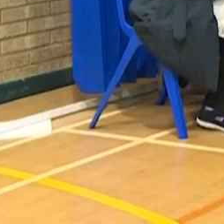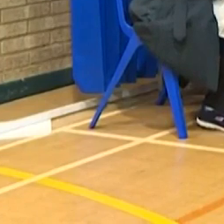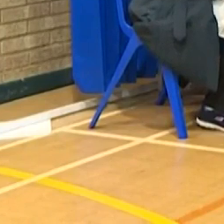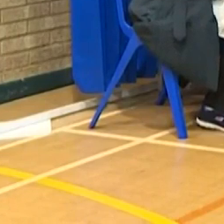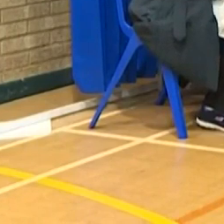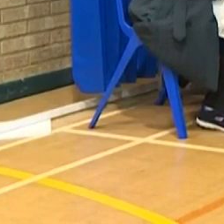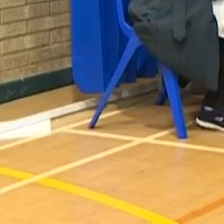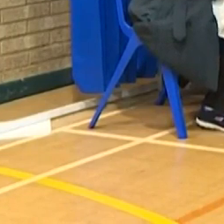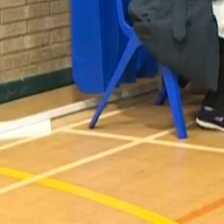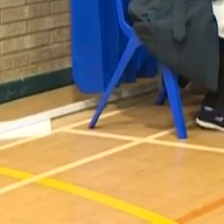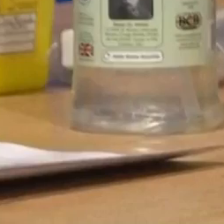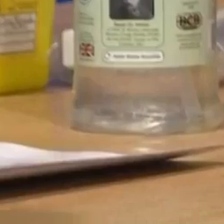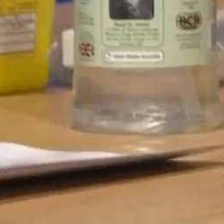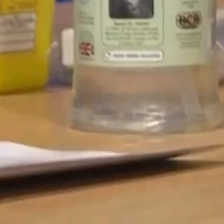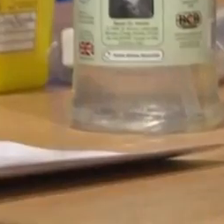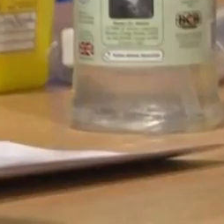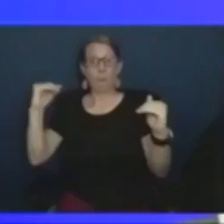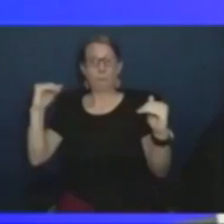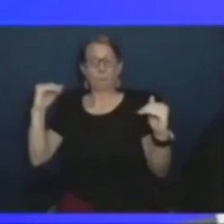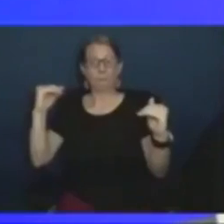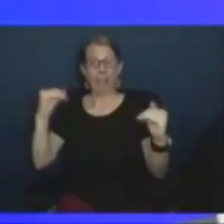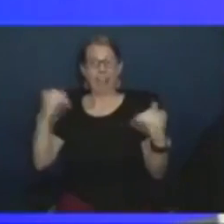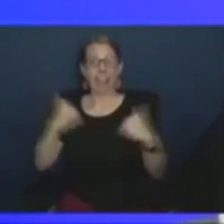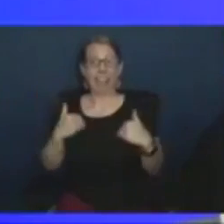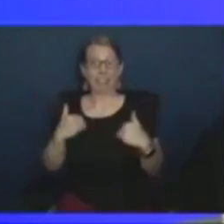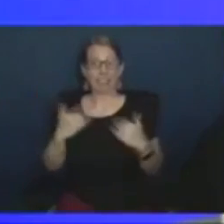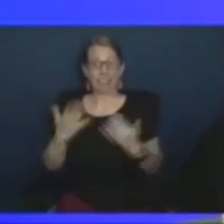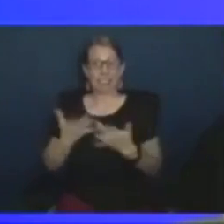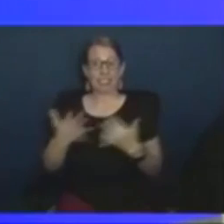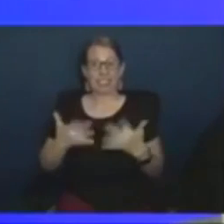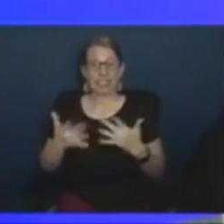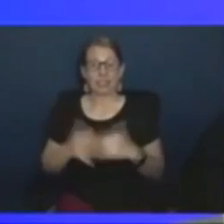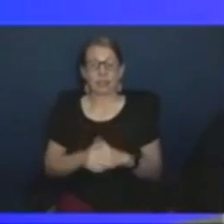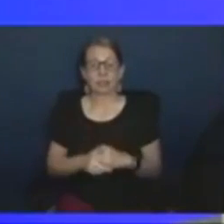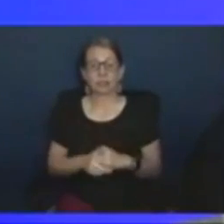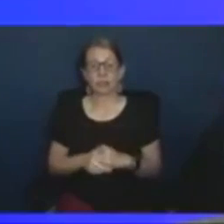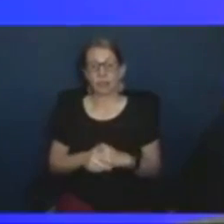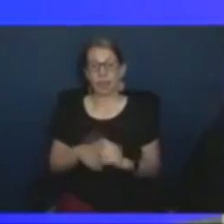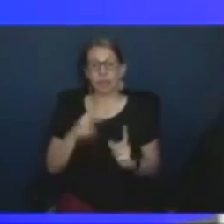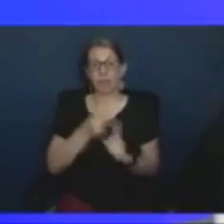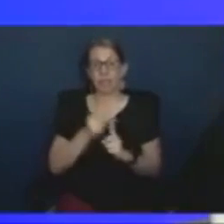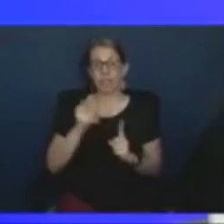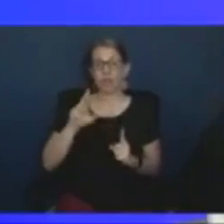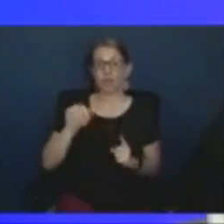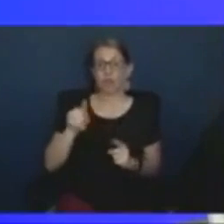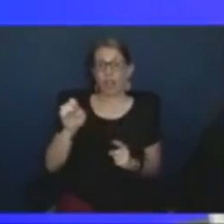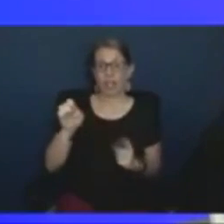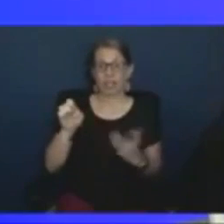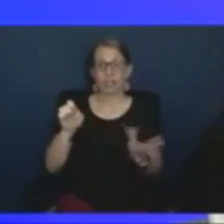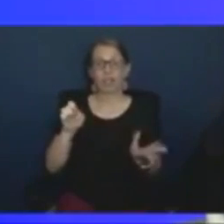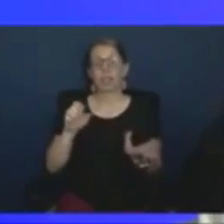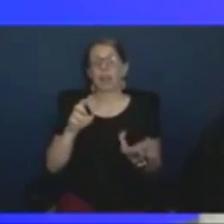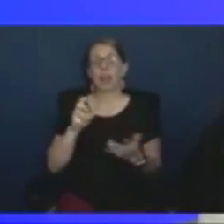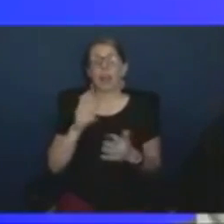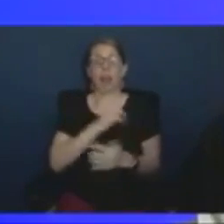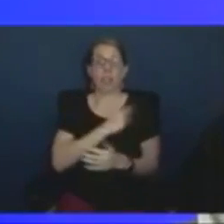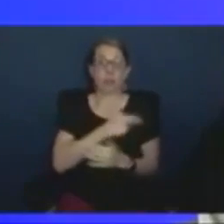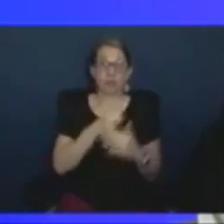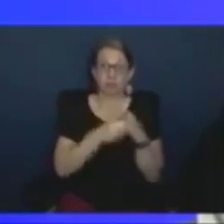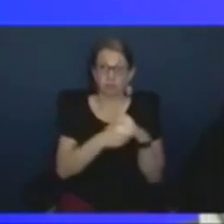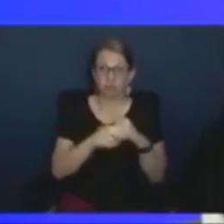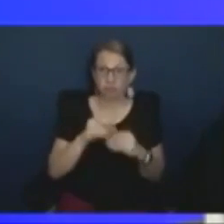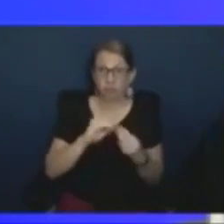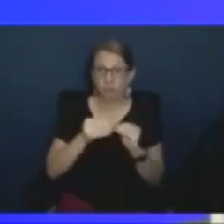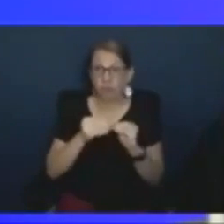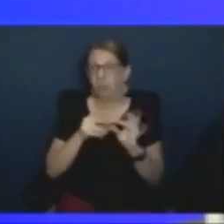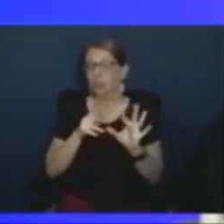when the vaccine was greenlit is now gone. Seeing where our vaccination rates are and seeing where our hospitalization rates are and the complications